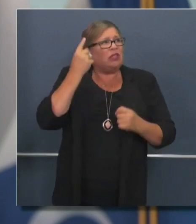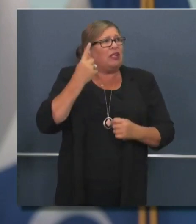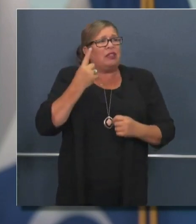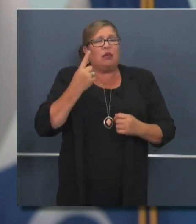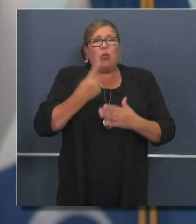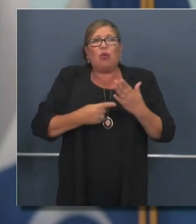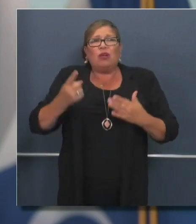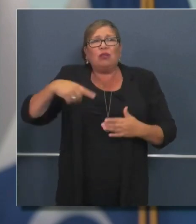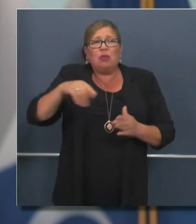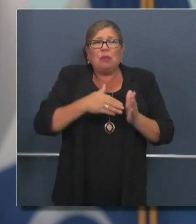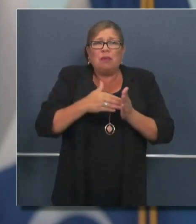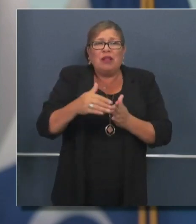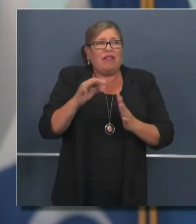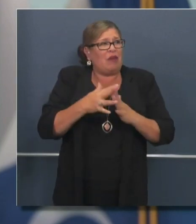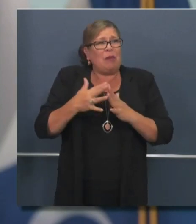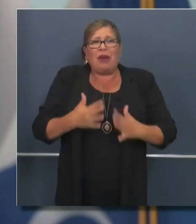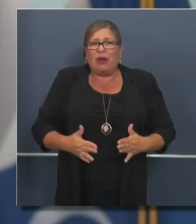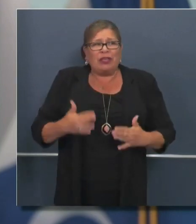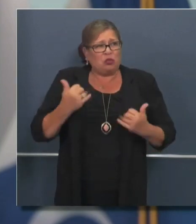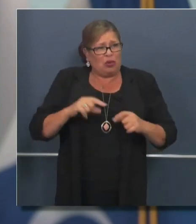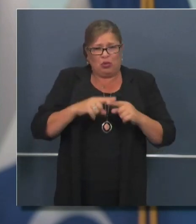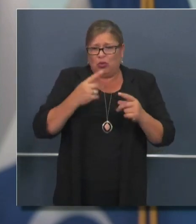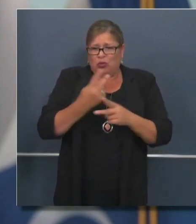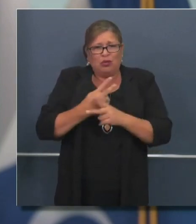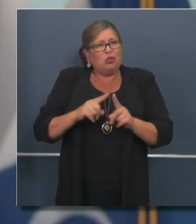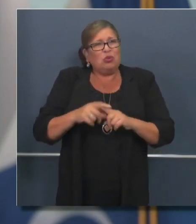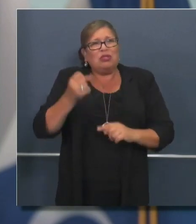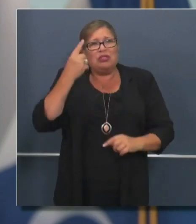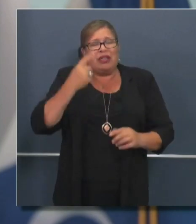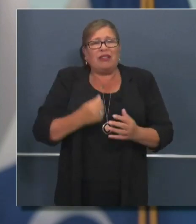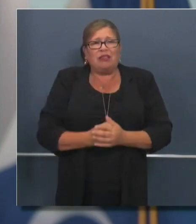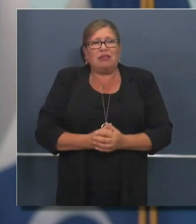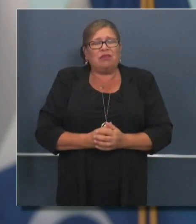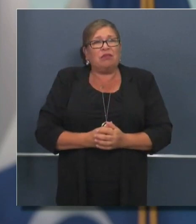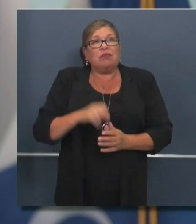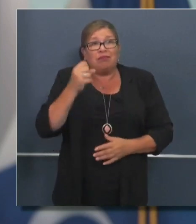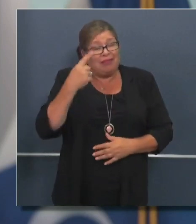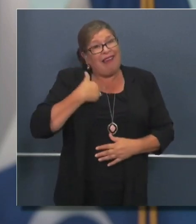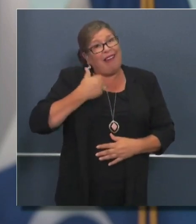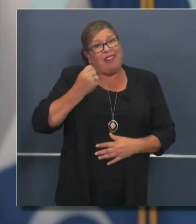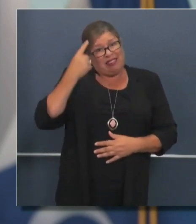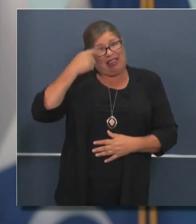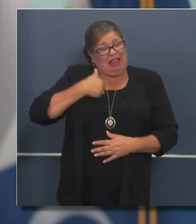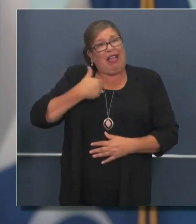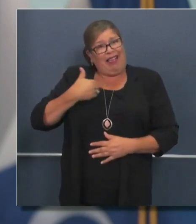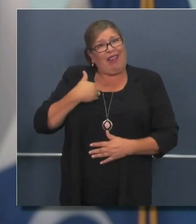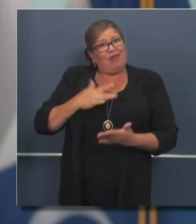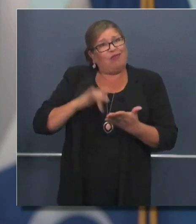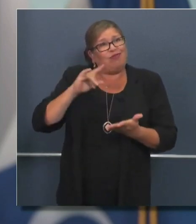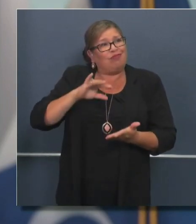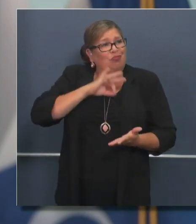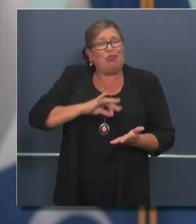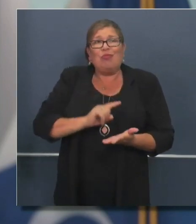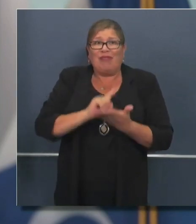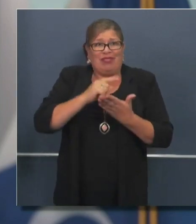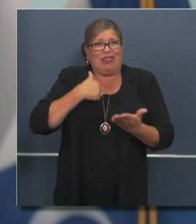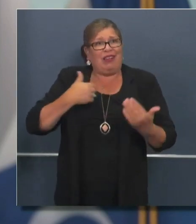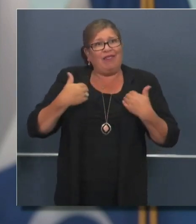grips with. Not lost on me the privilege of that conversation. Not lost on me the